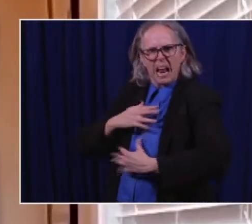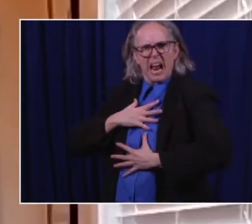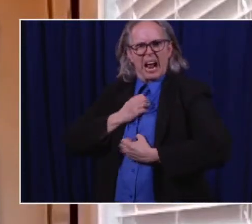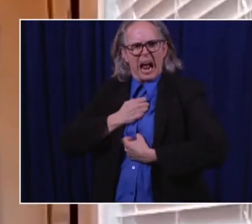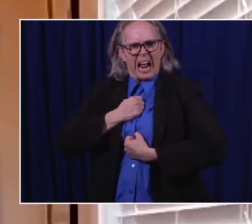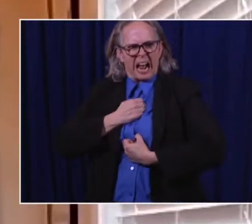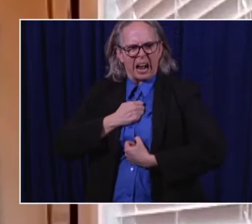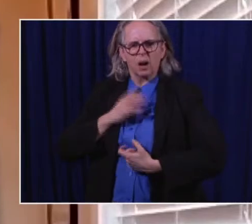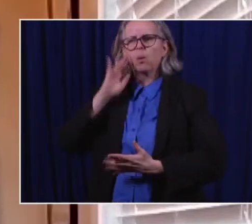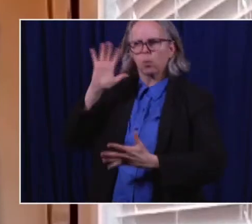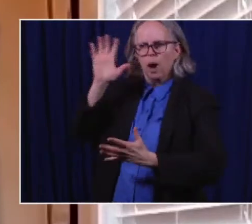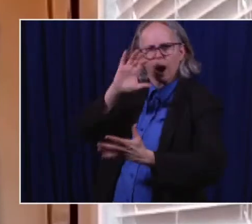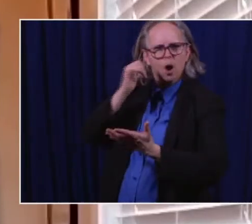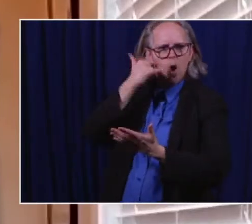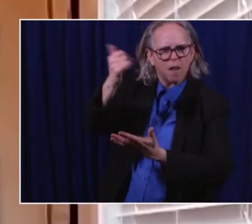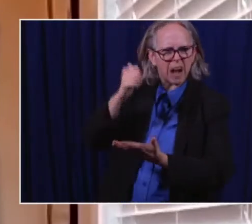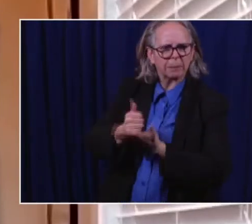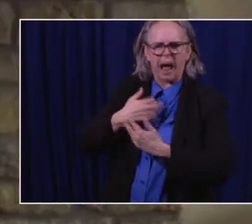help.